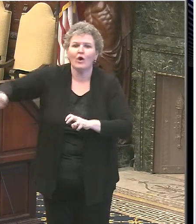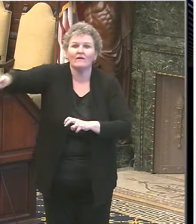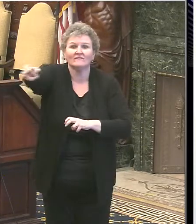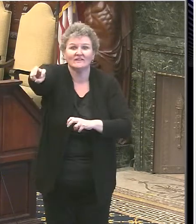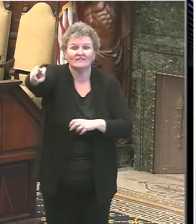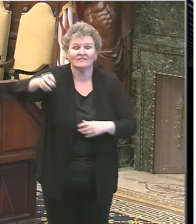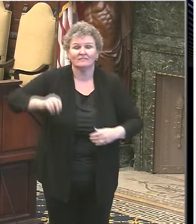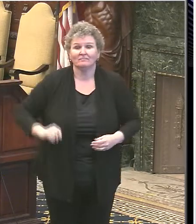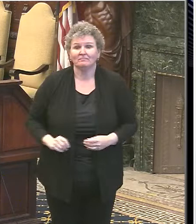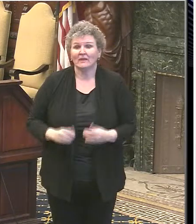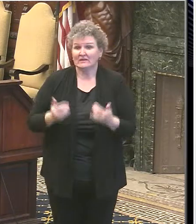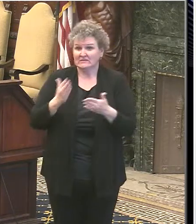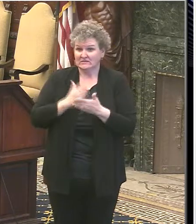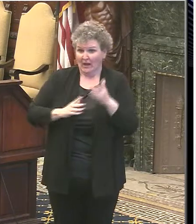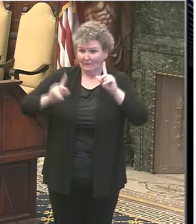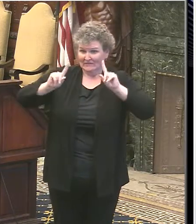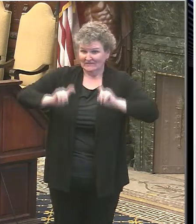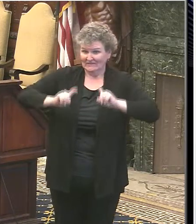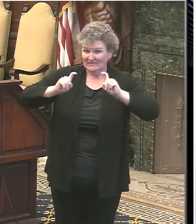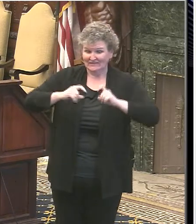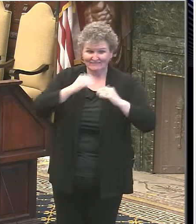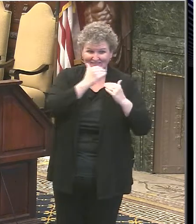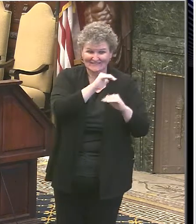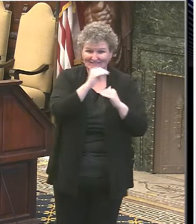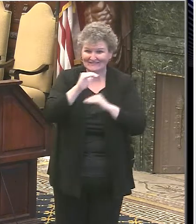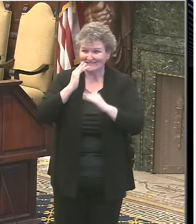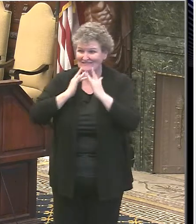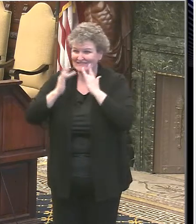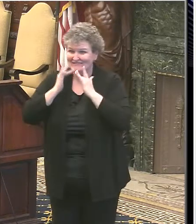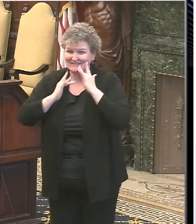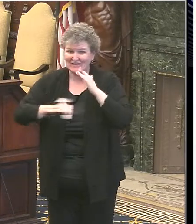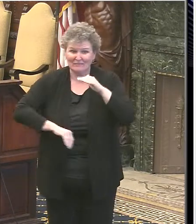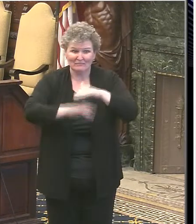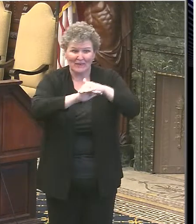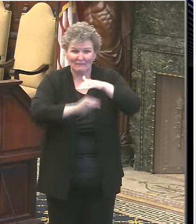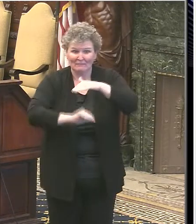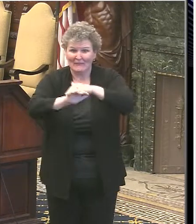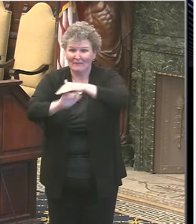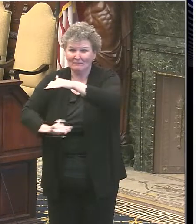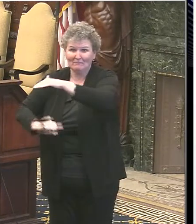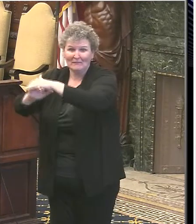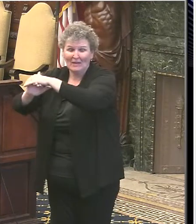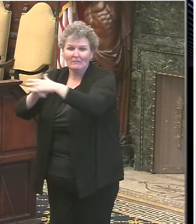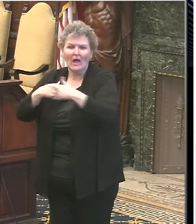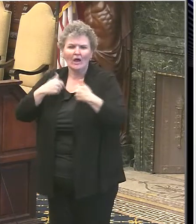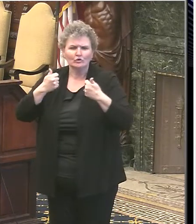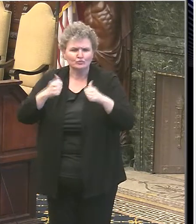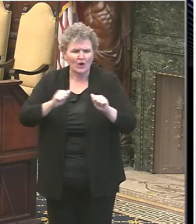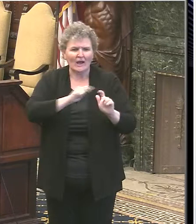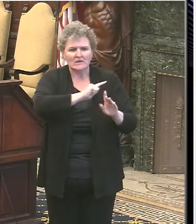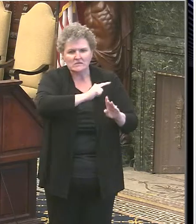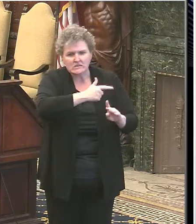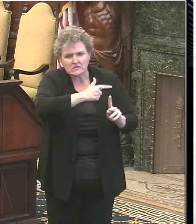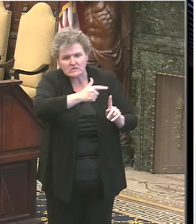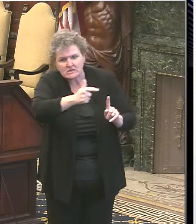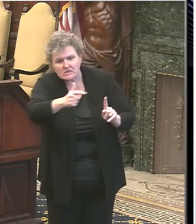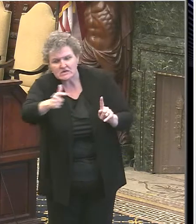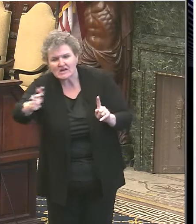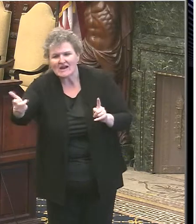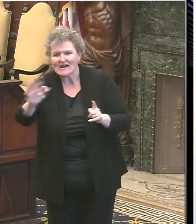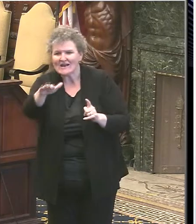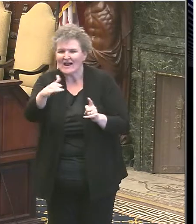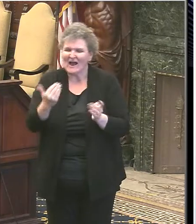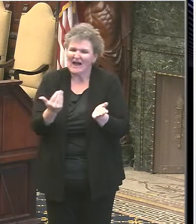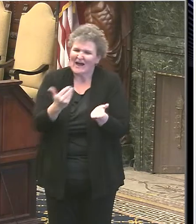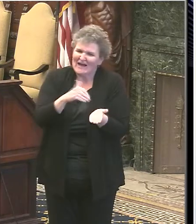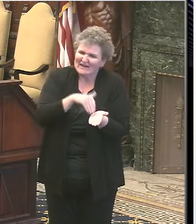our testing sites are hitting the limits on how many people they can test. They're doing what they can. They're moving through the people that they can, but they are setting some priority. It's a higher